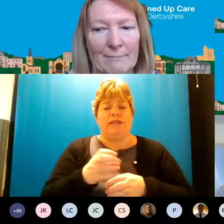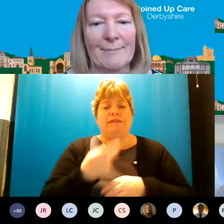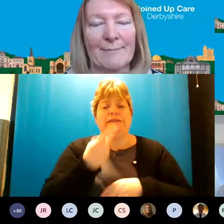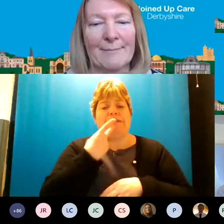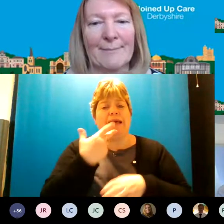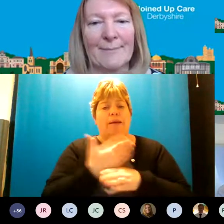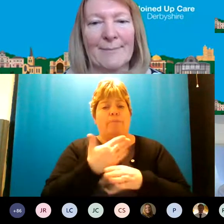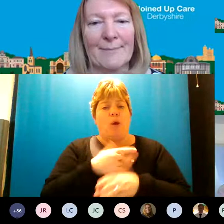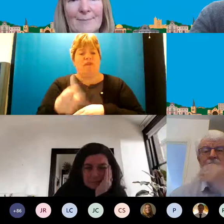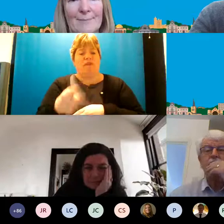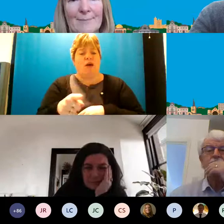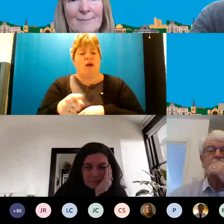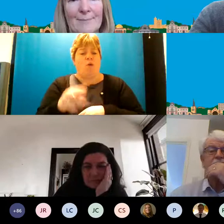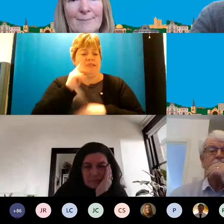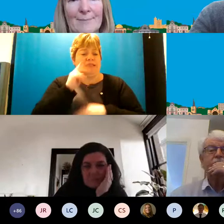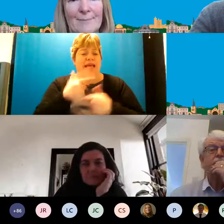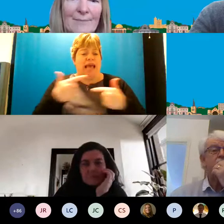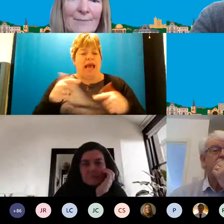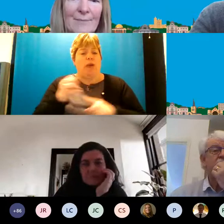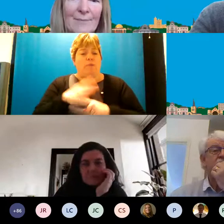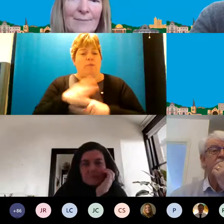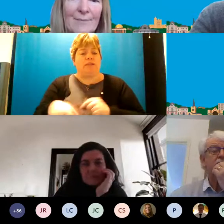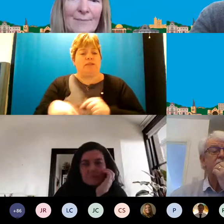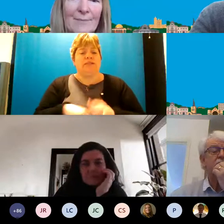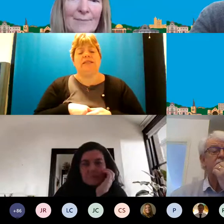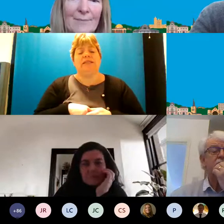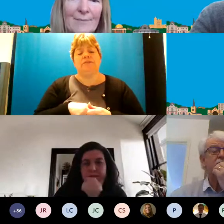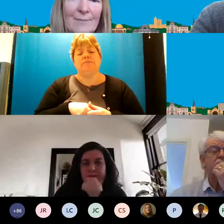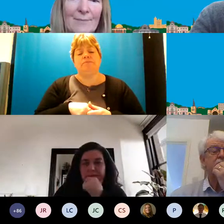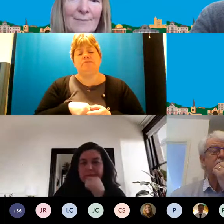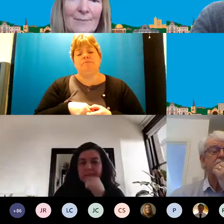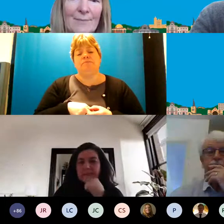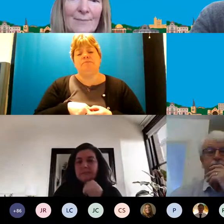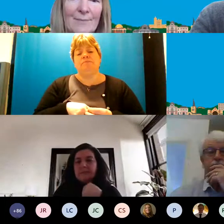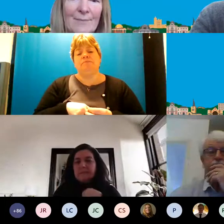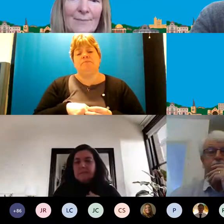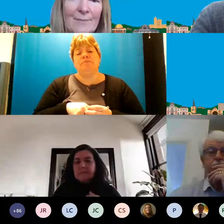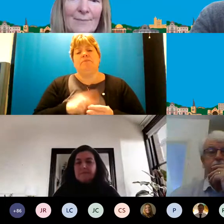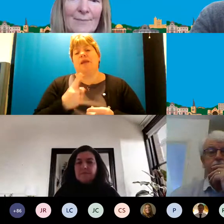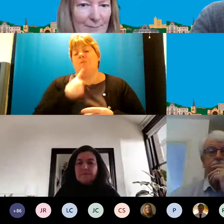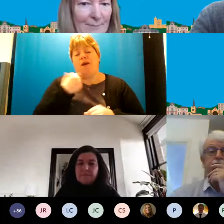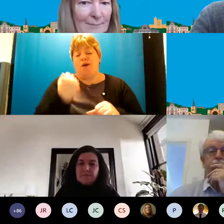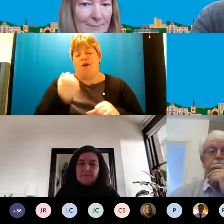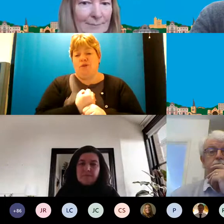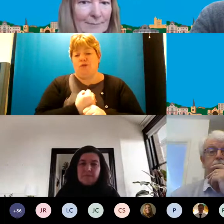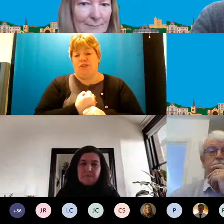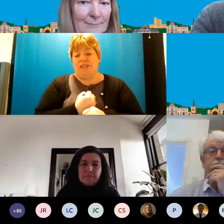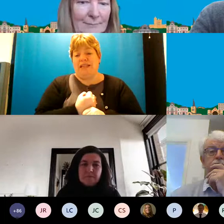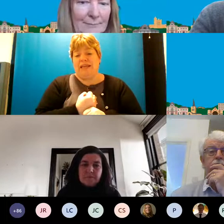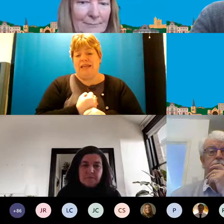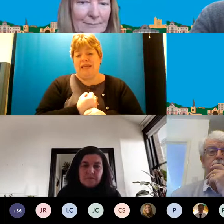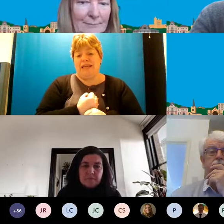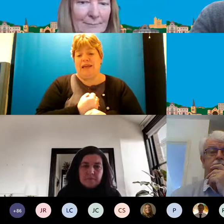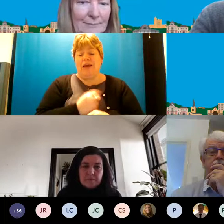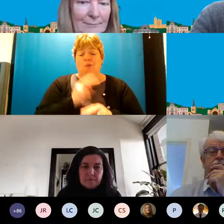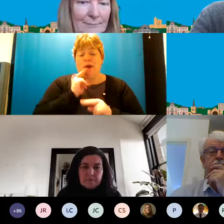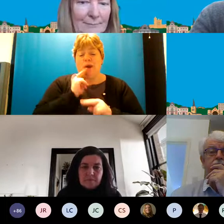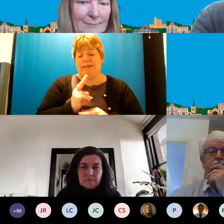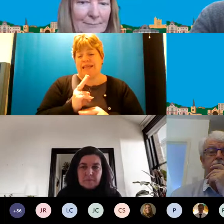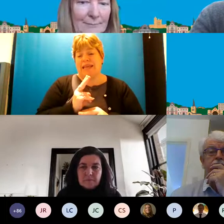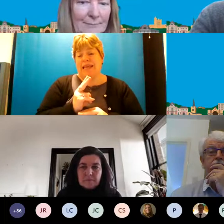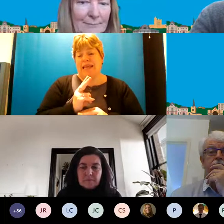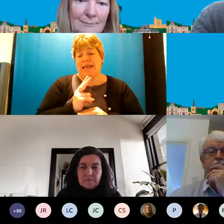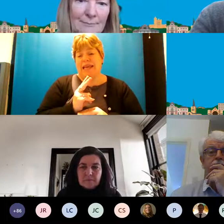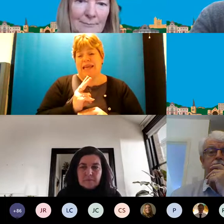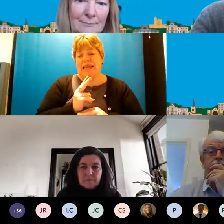for that because we can see how important that is um but unfortunately we are we are seeing and i you know i